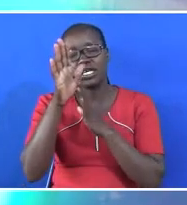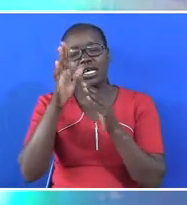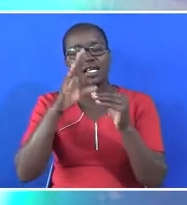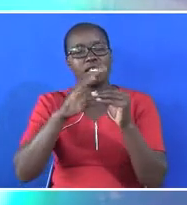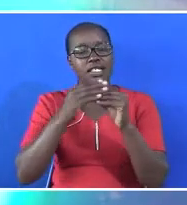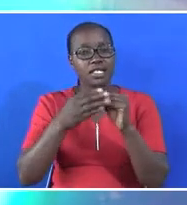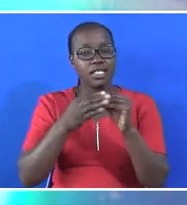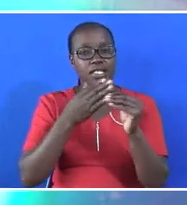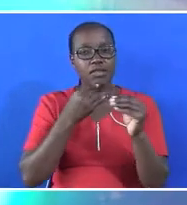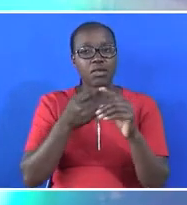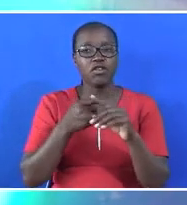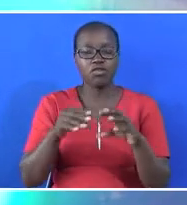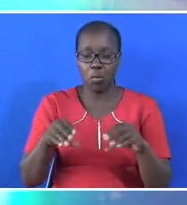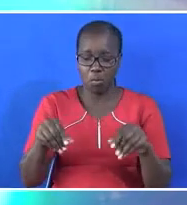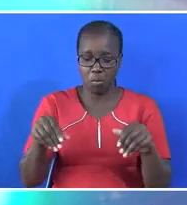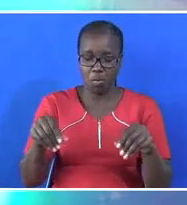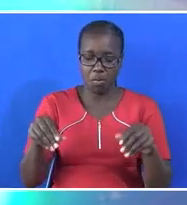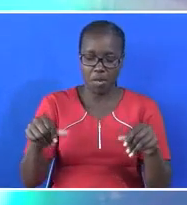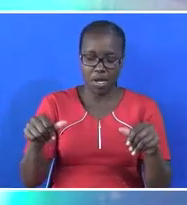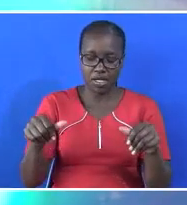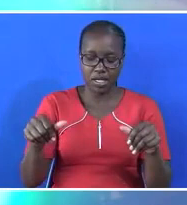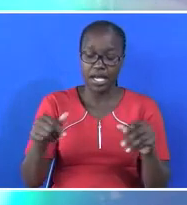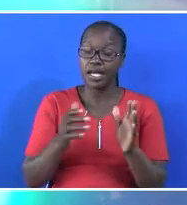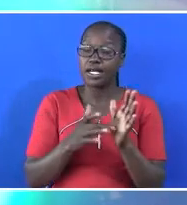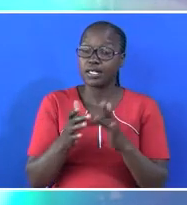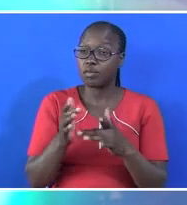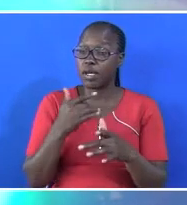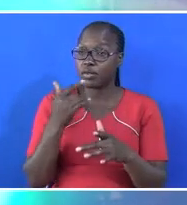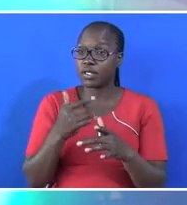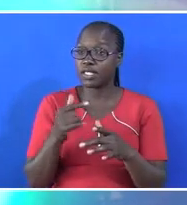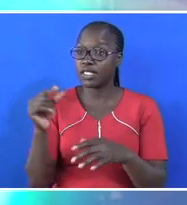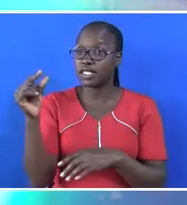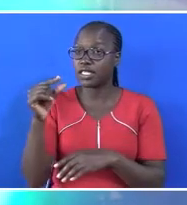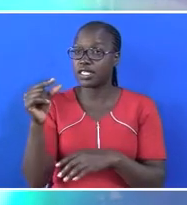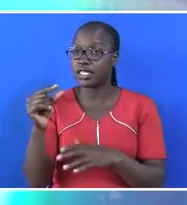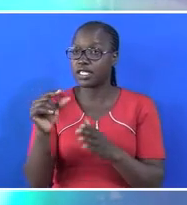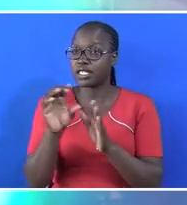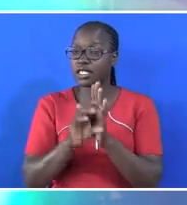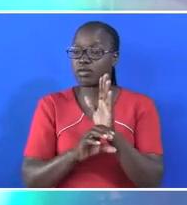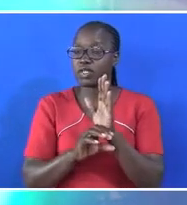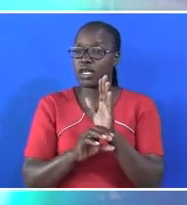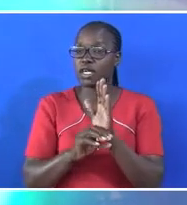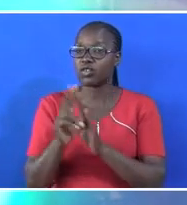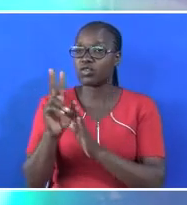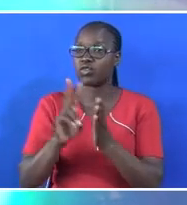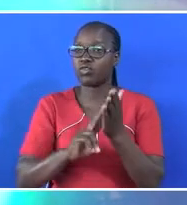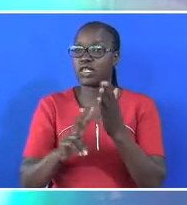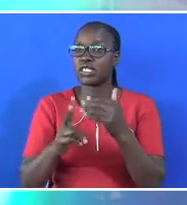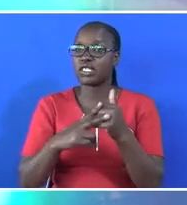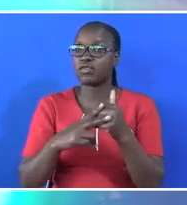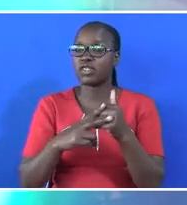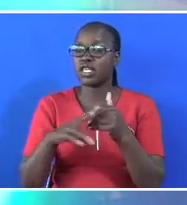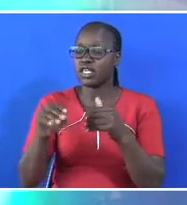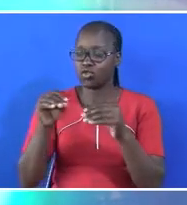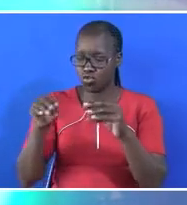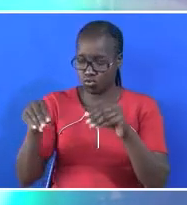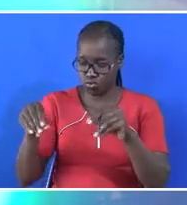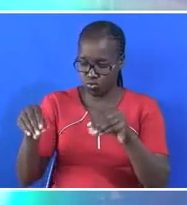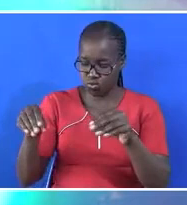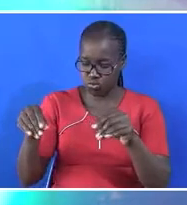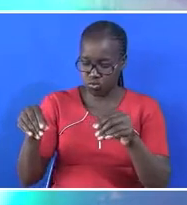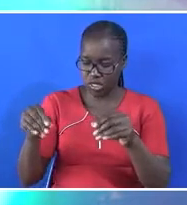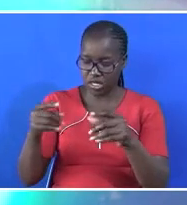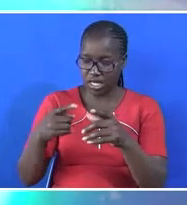created man from mud. The Bible says in Genesis 2 and verse number 7 that he took dust, and